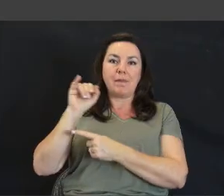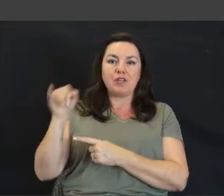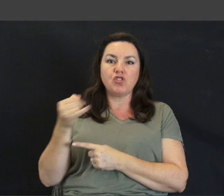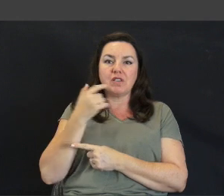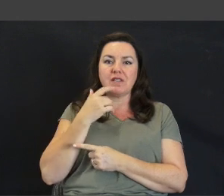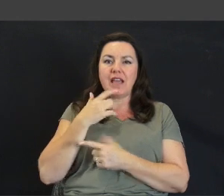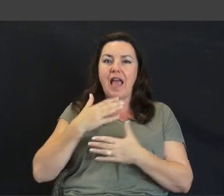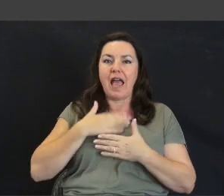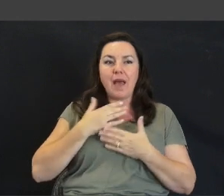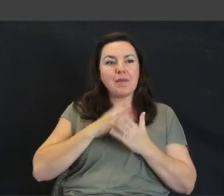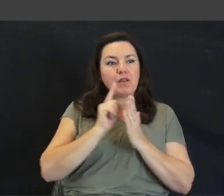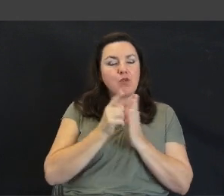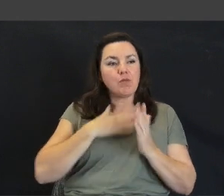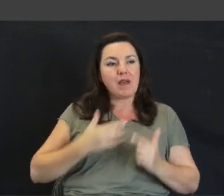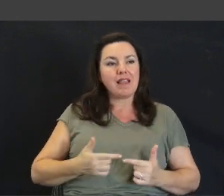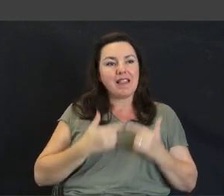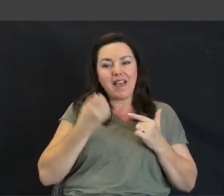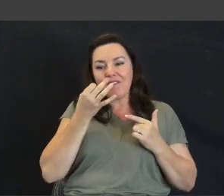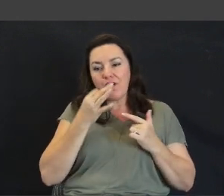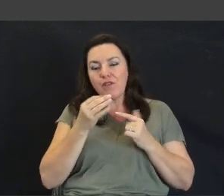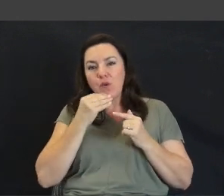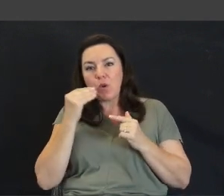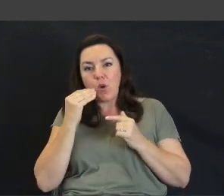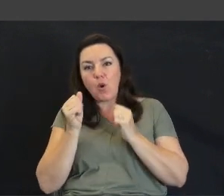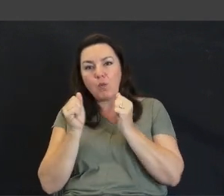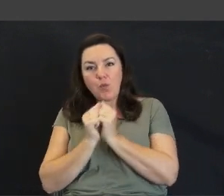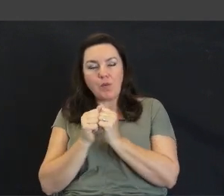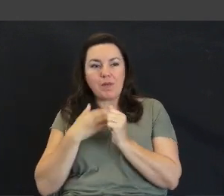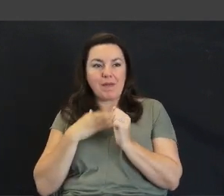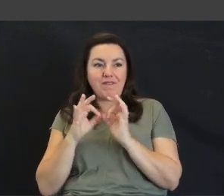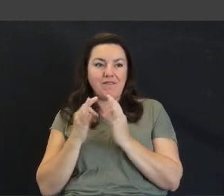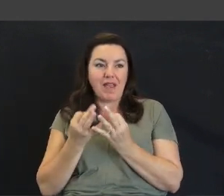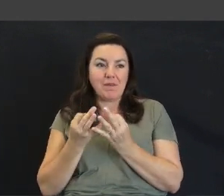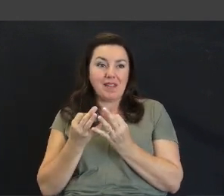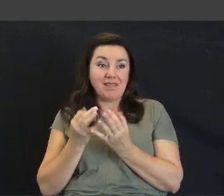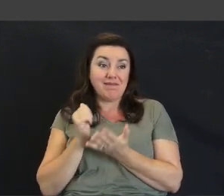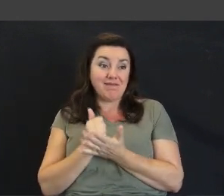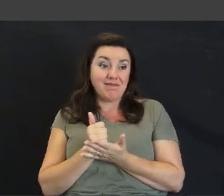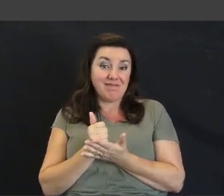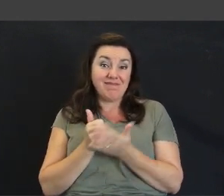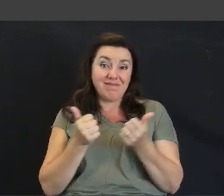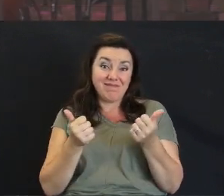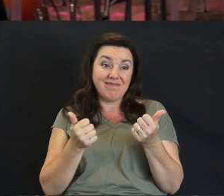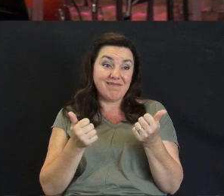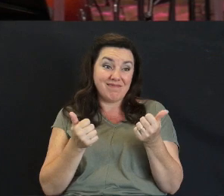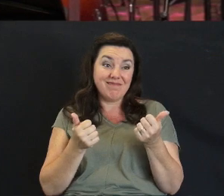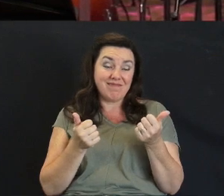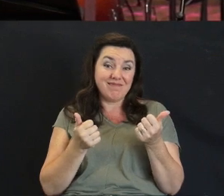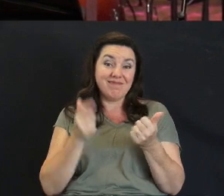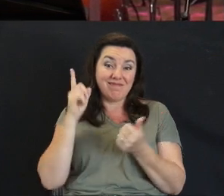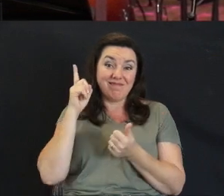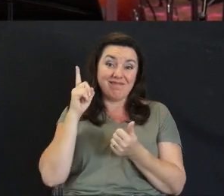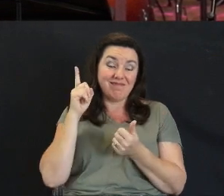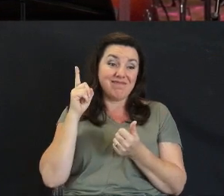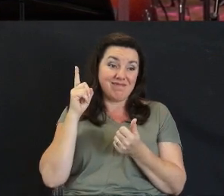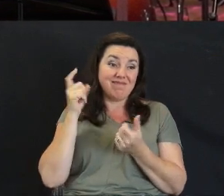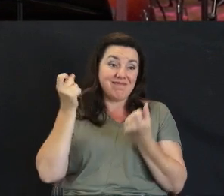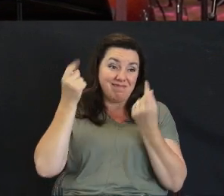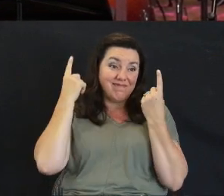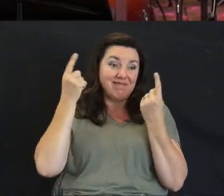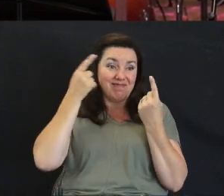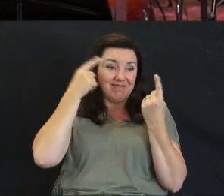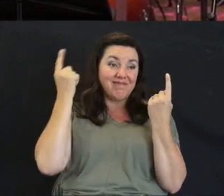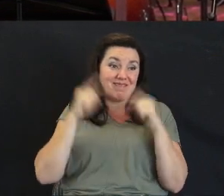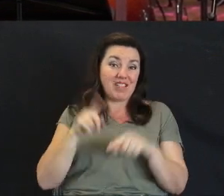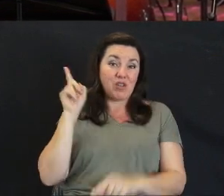happiest moments of my life Have been the few Which I have spent home In the bosom of my family Amen We all can relate to that Right When the